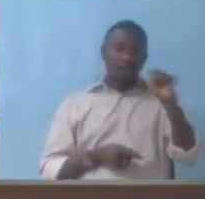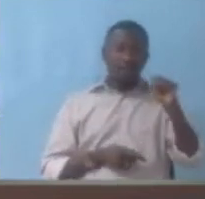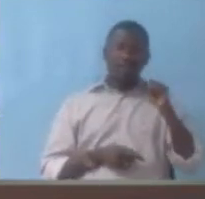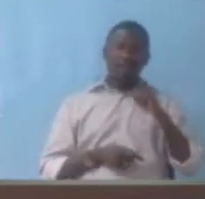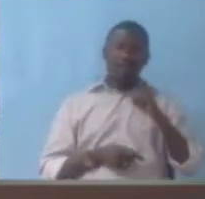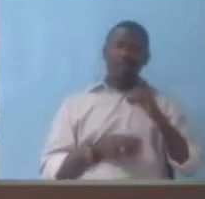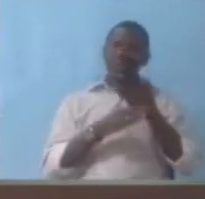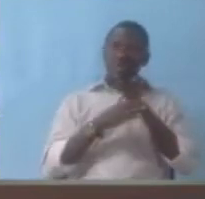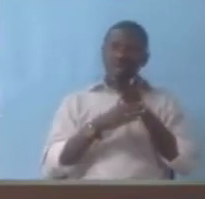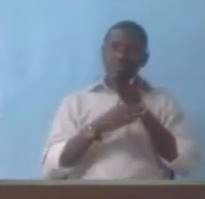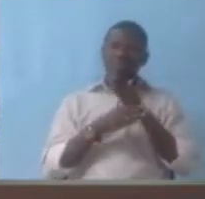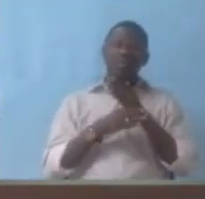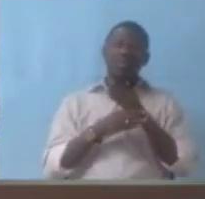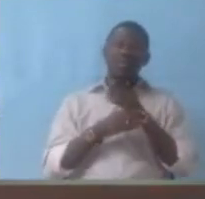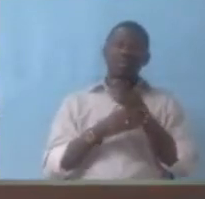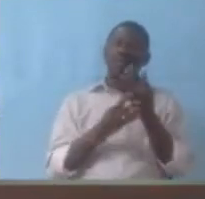know, the liberty of the subject,